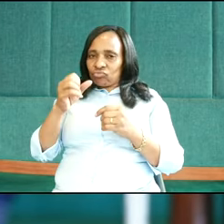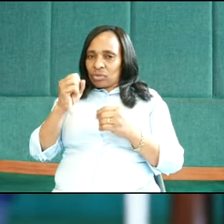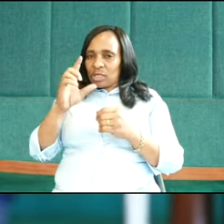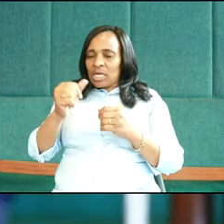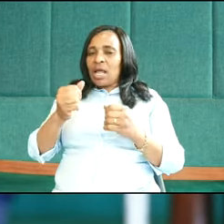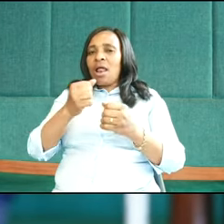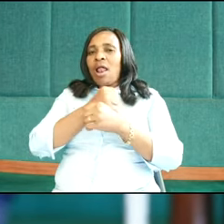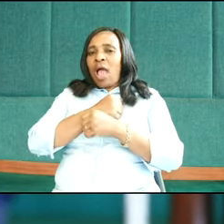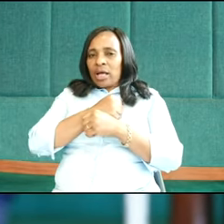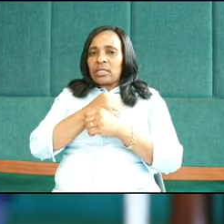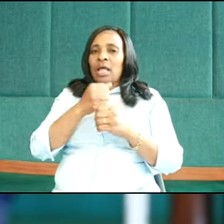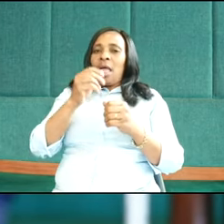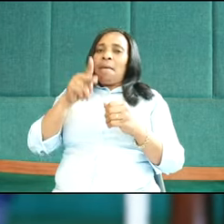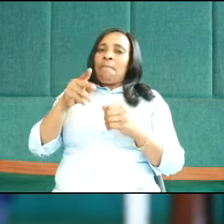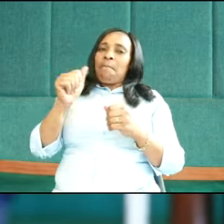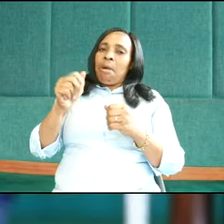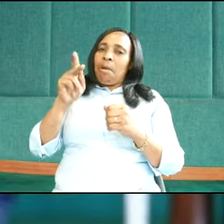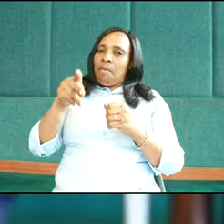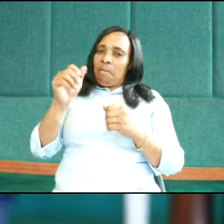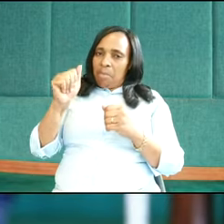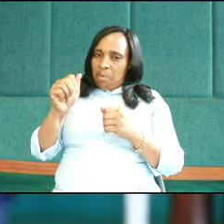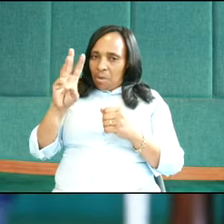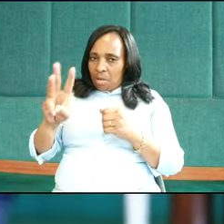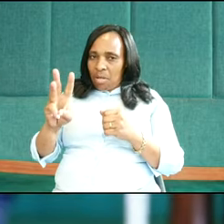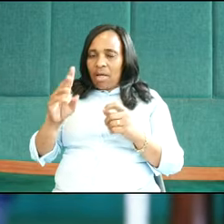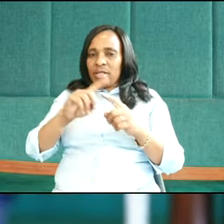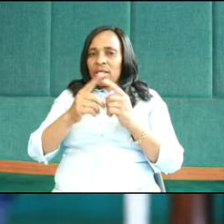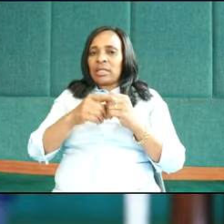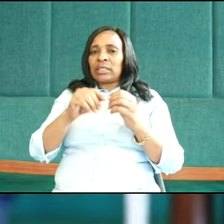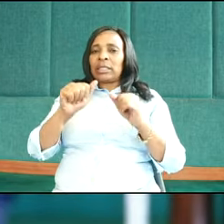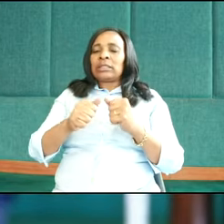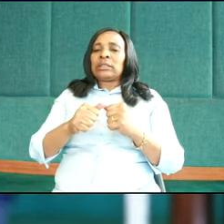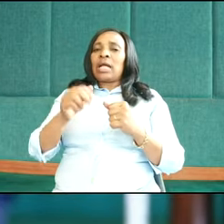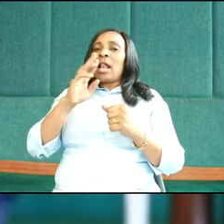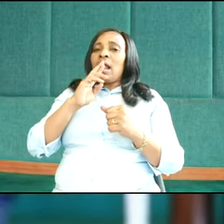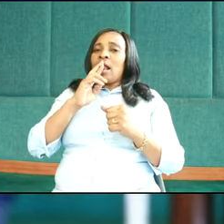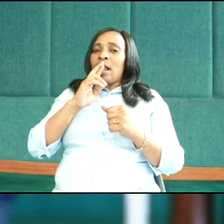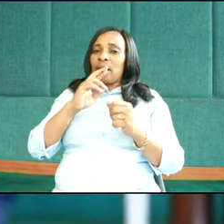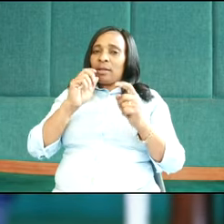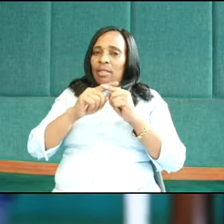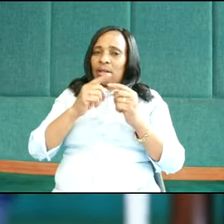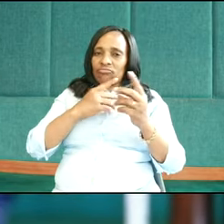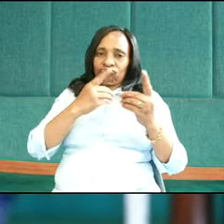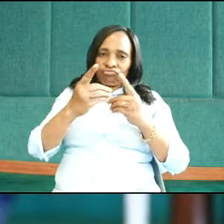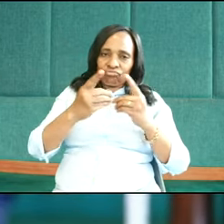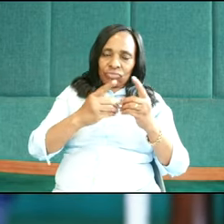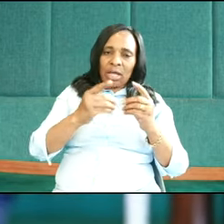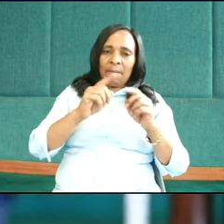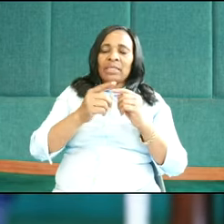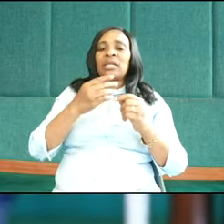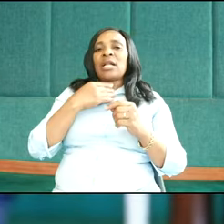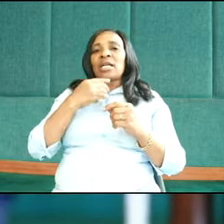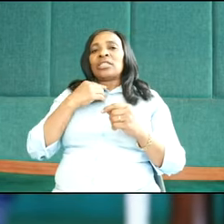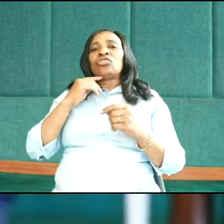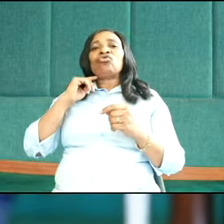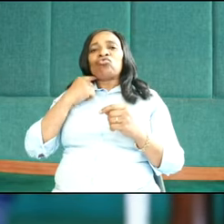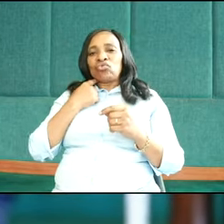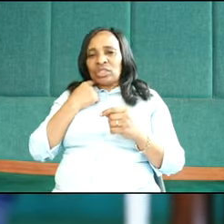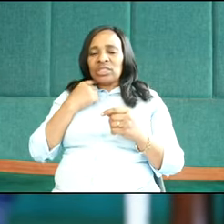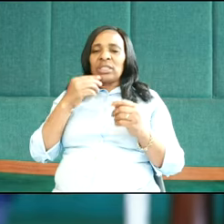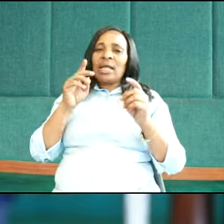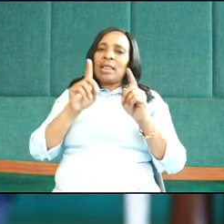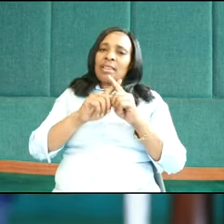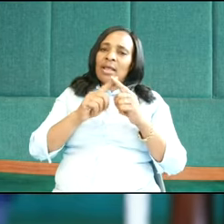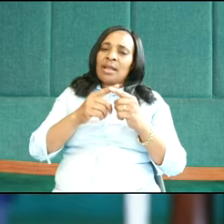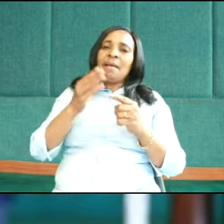thought that red fruit tasted disgusting. She also thought that red beet tasted disgusting. But she liked sweet kiwis.